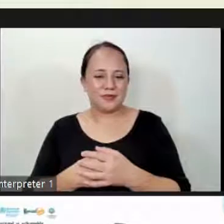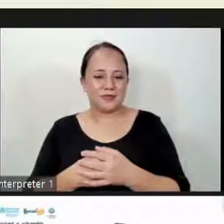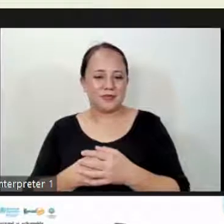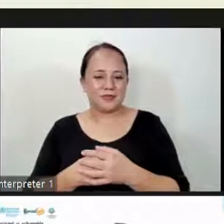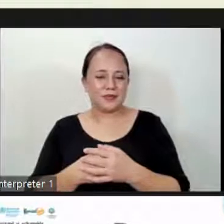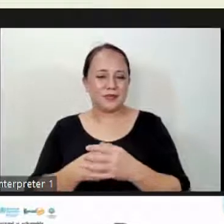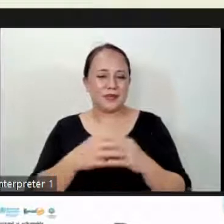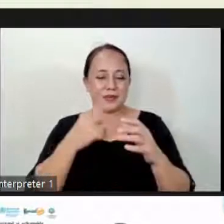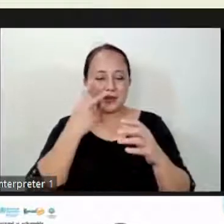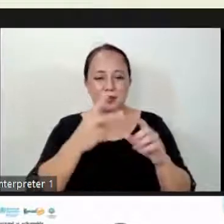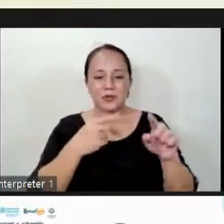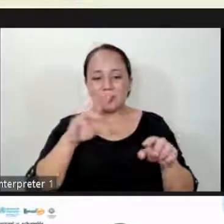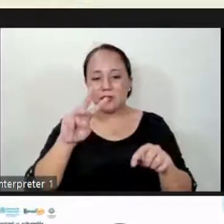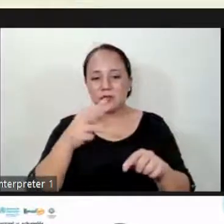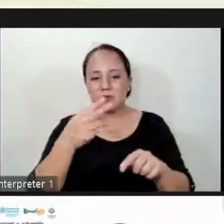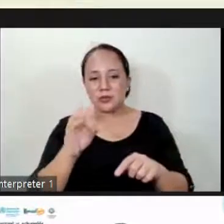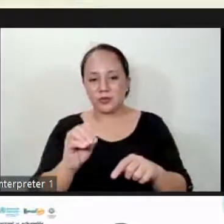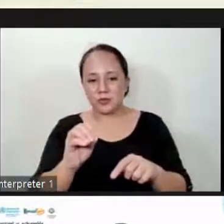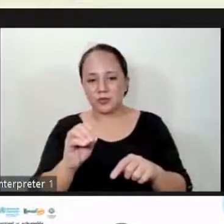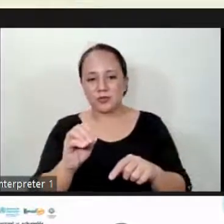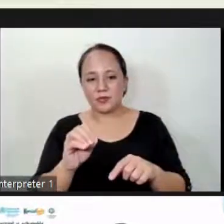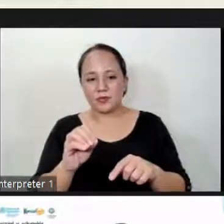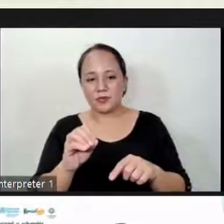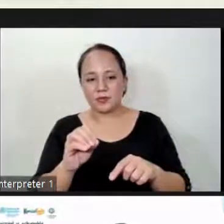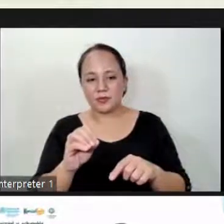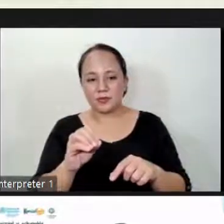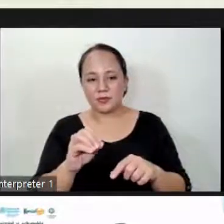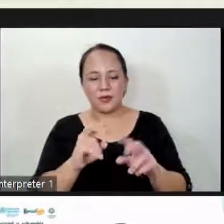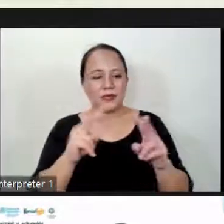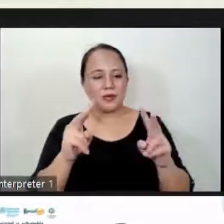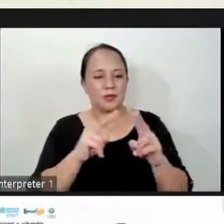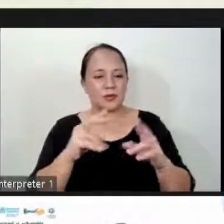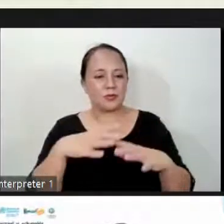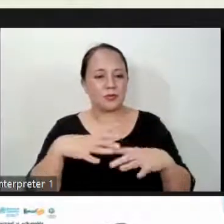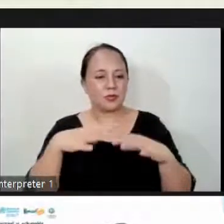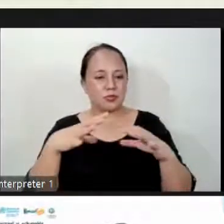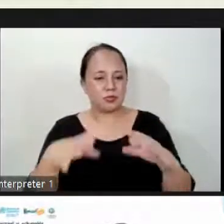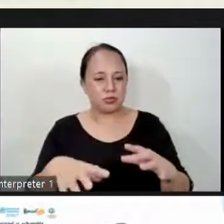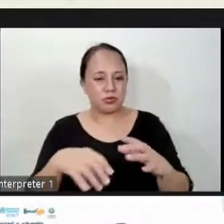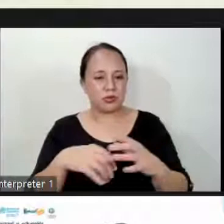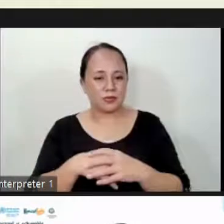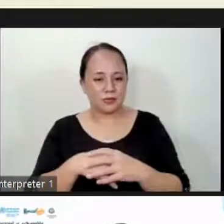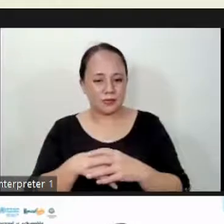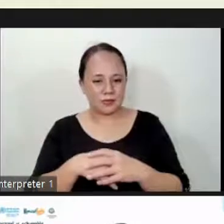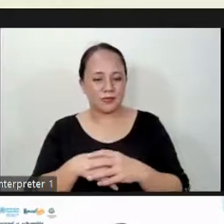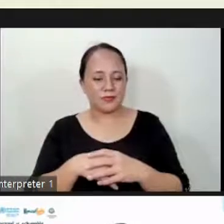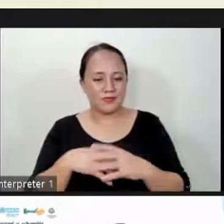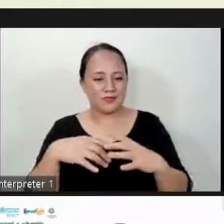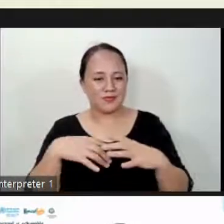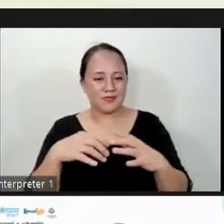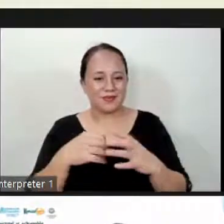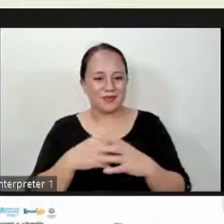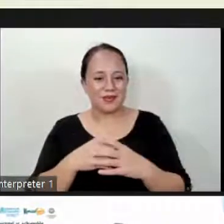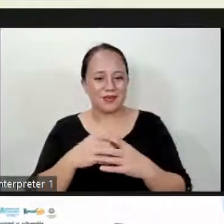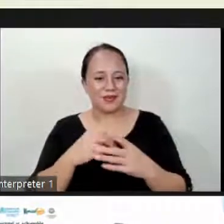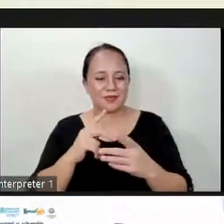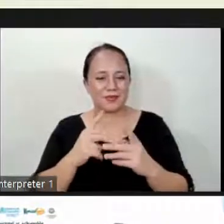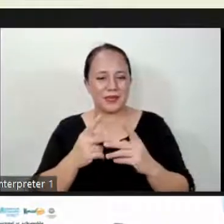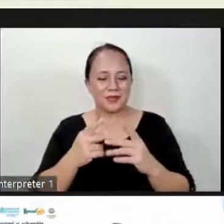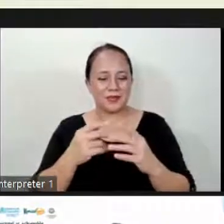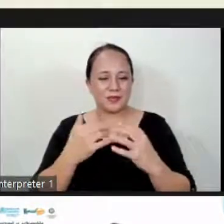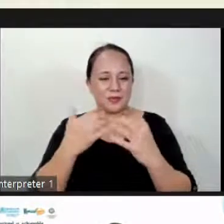nutshell, WHO is very, very committed, and this first stakeholder summit